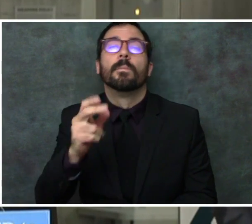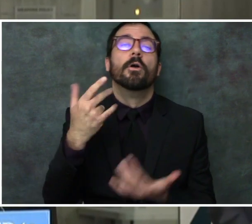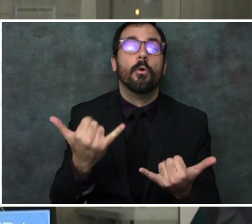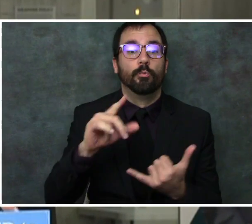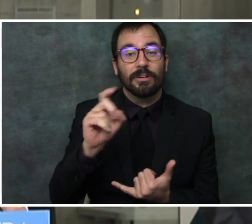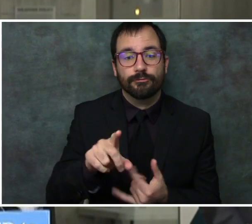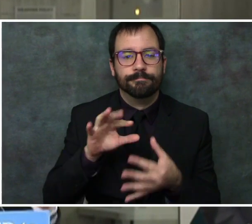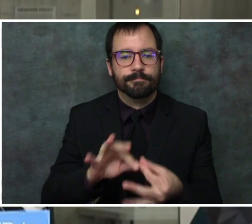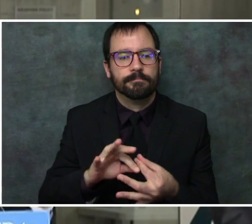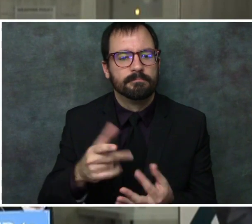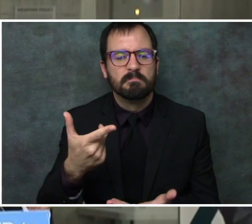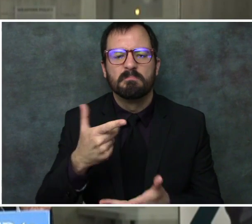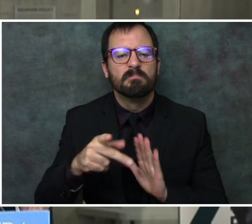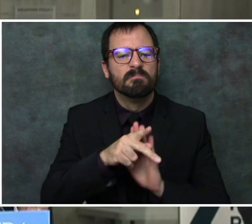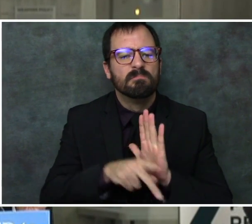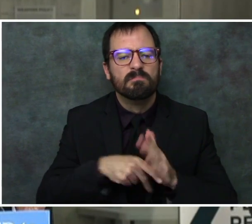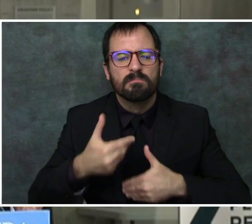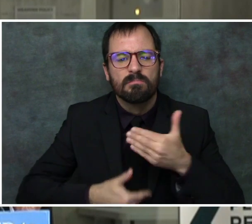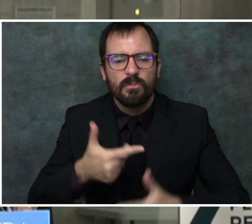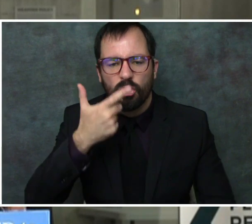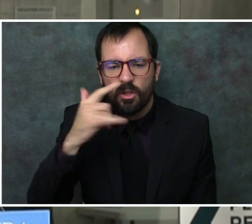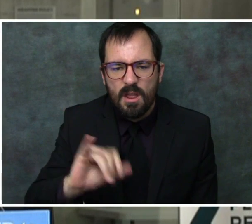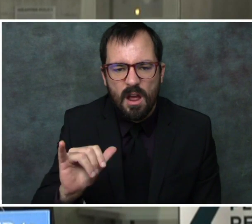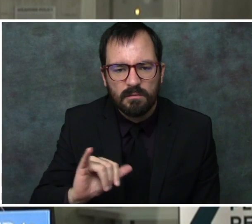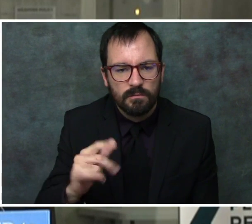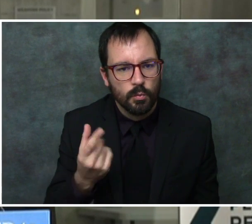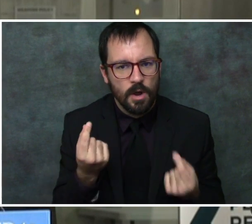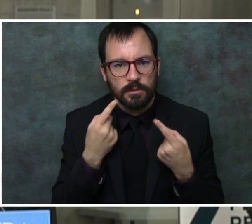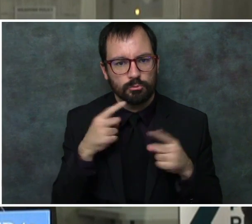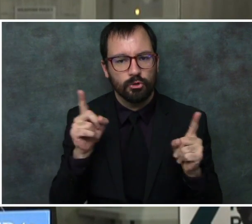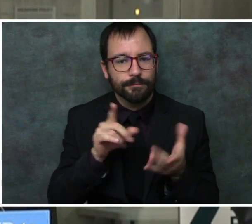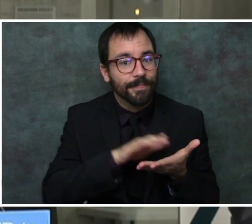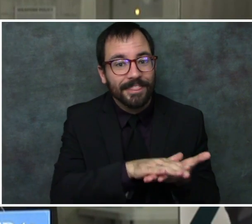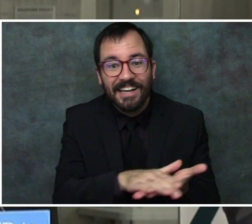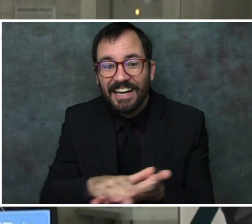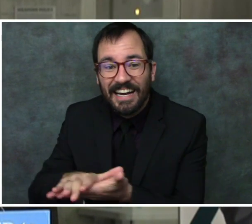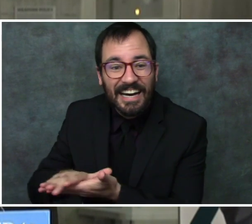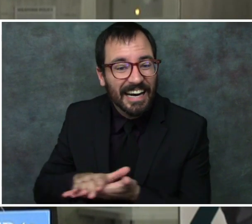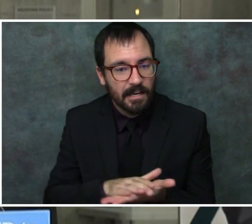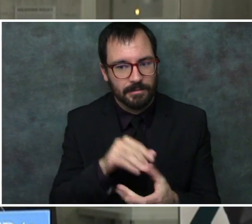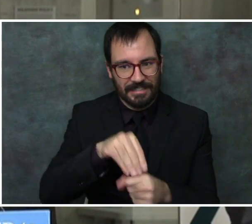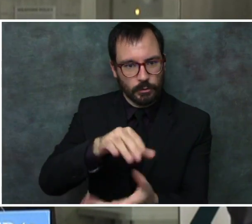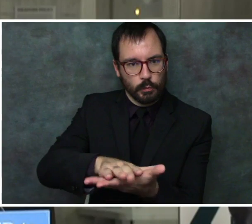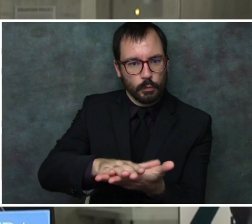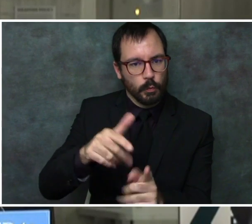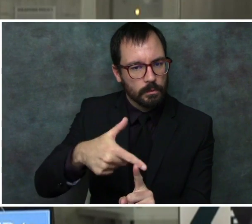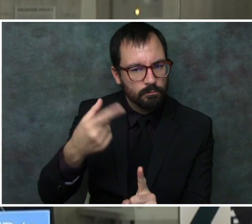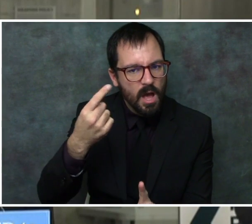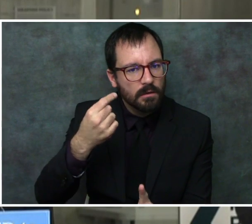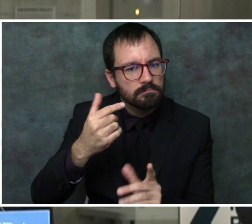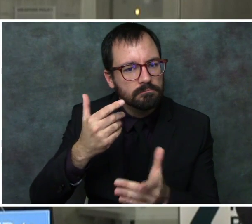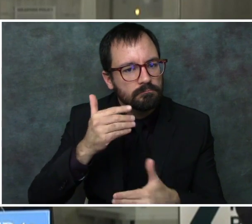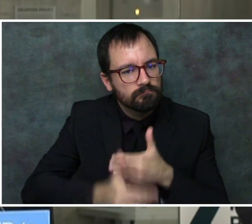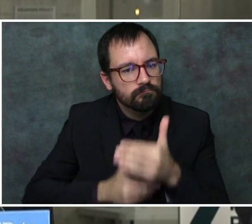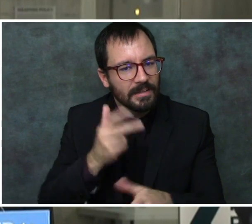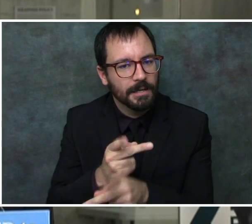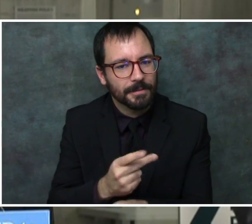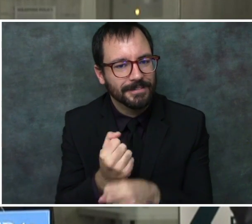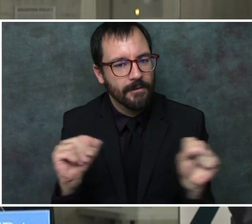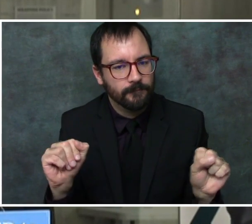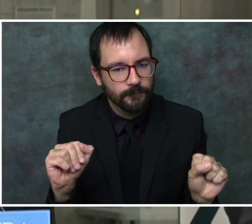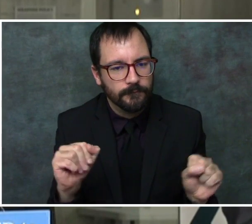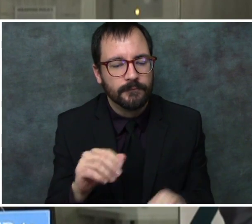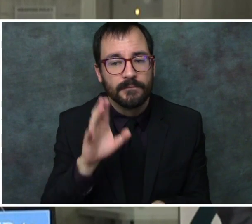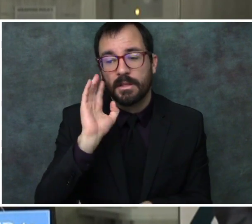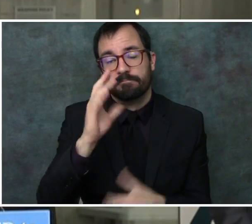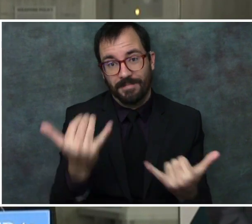talking about the cleaning protocols and the protocols in the schools? Yeah, you know, lots of work has gone into